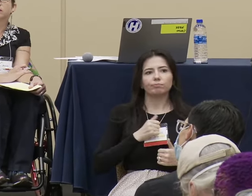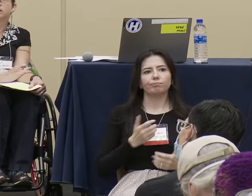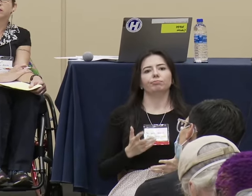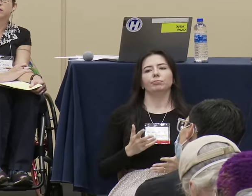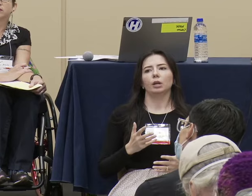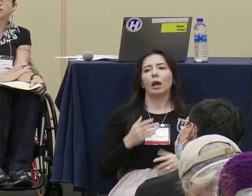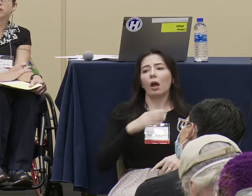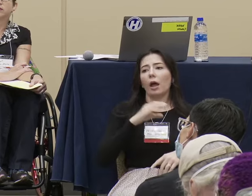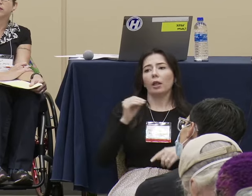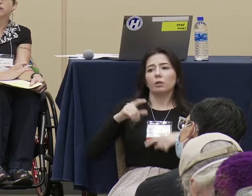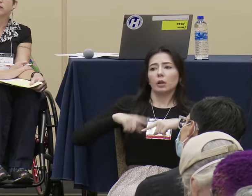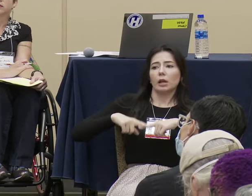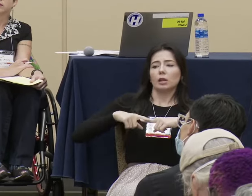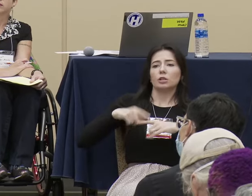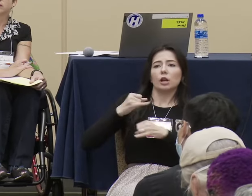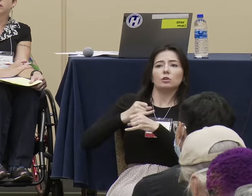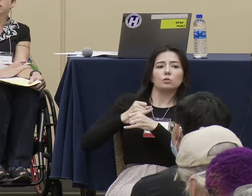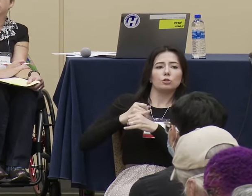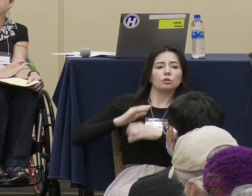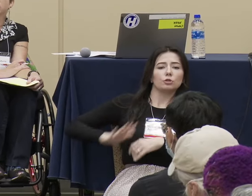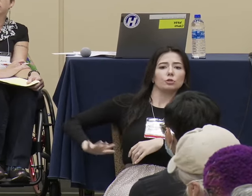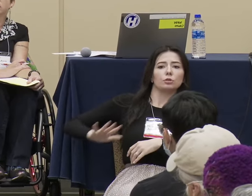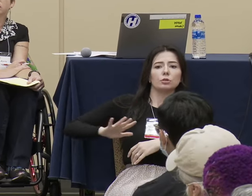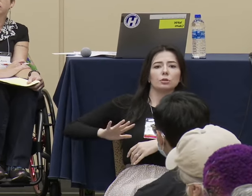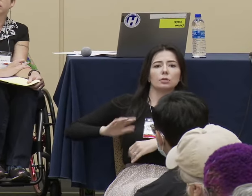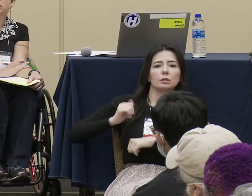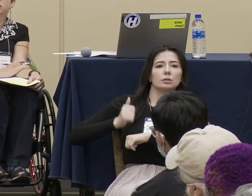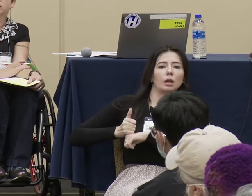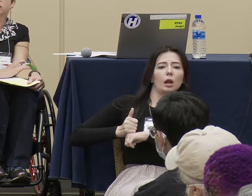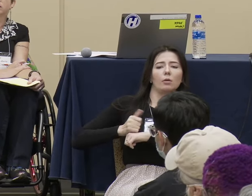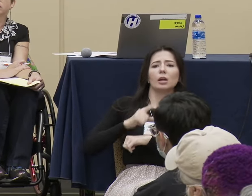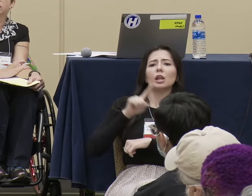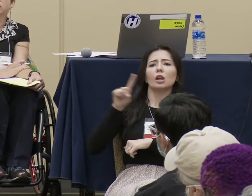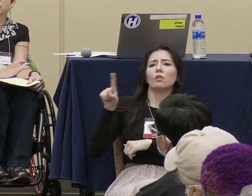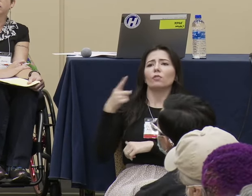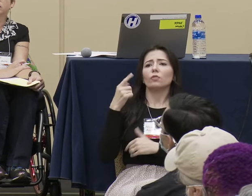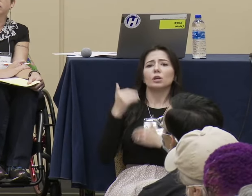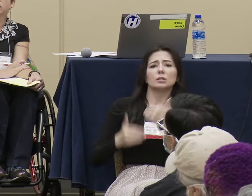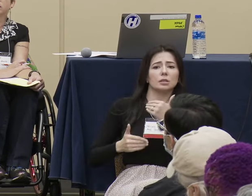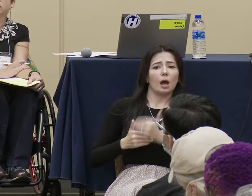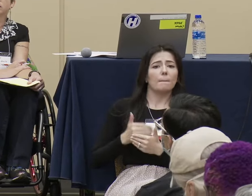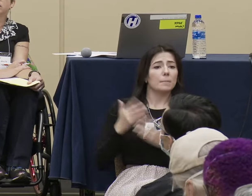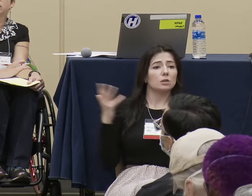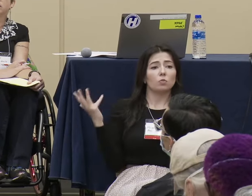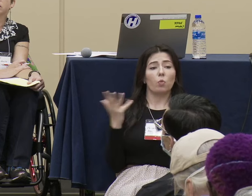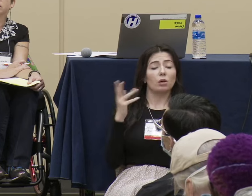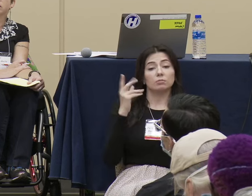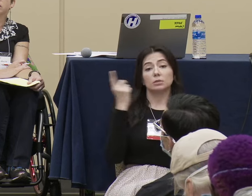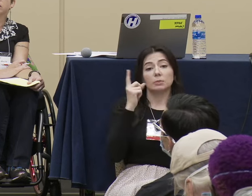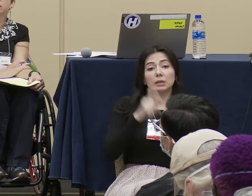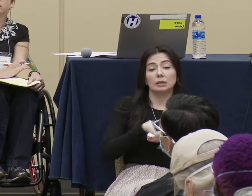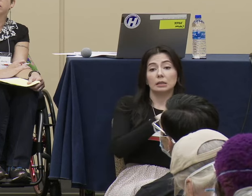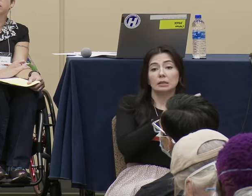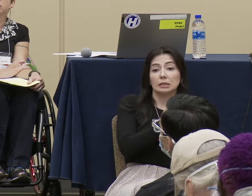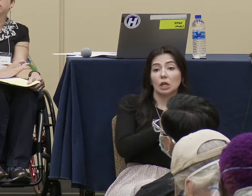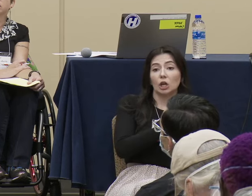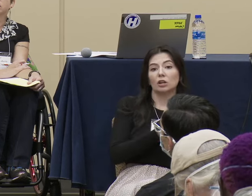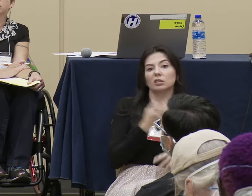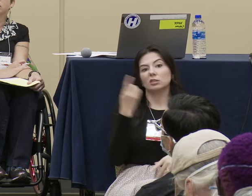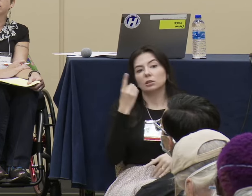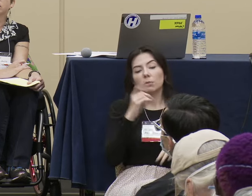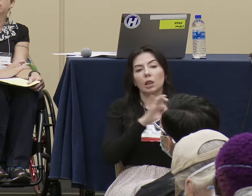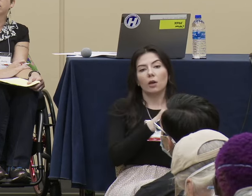reliance on institutional spaces, because typically it seems like first step is someone needs care. It's usually in the nuclear family, and then it's